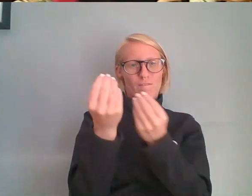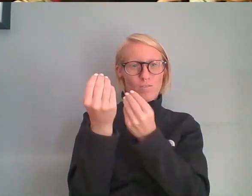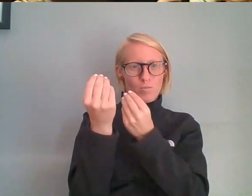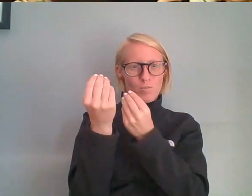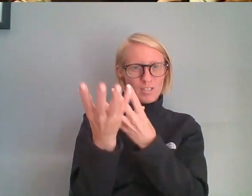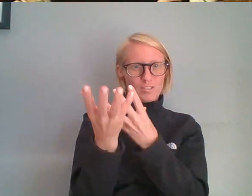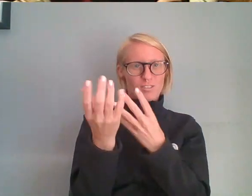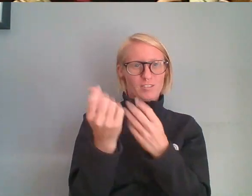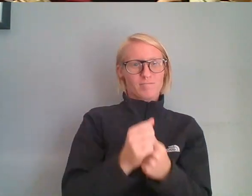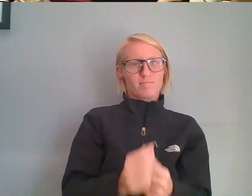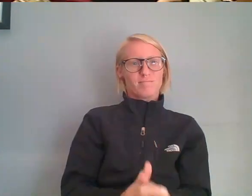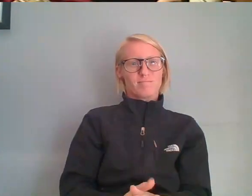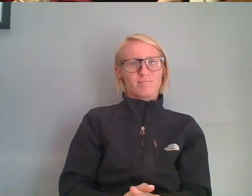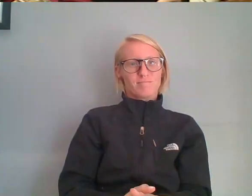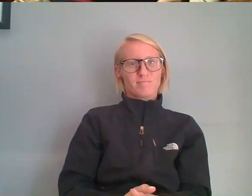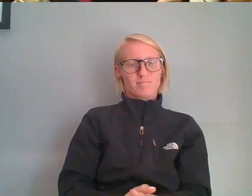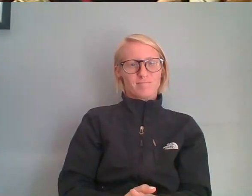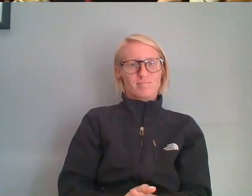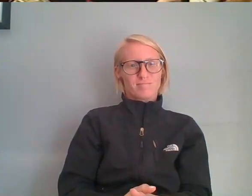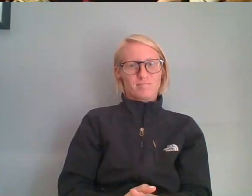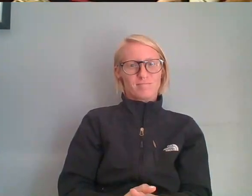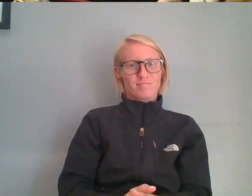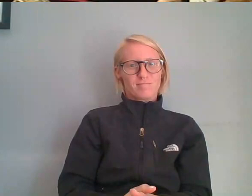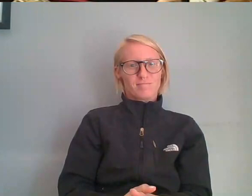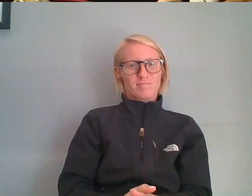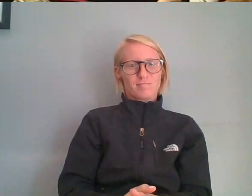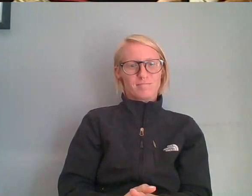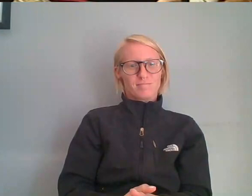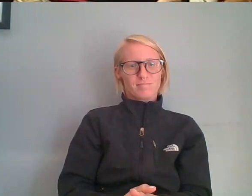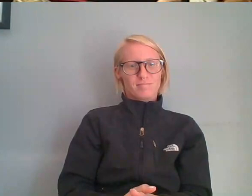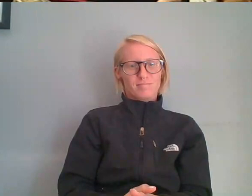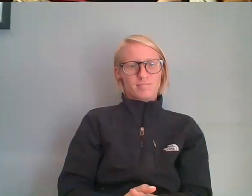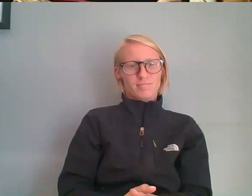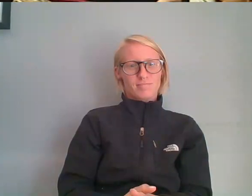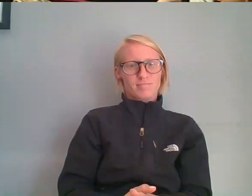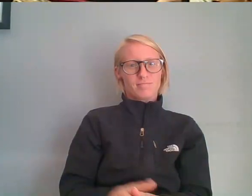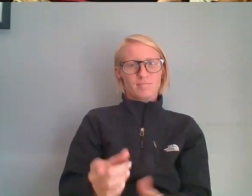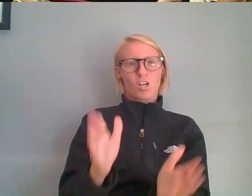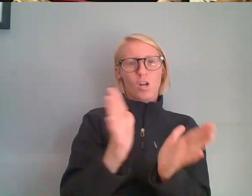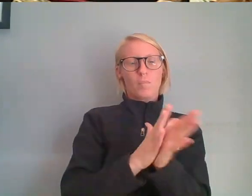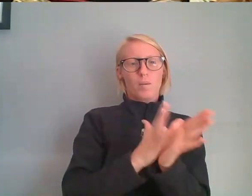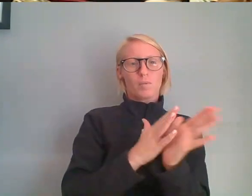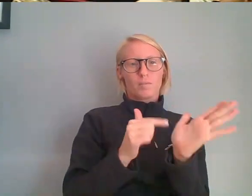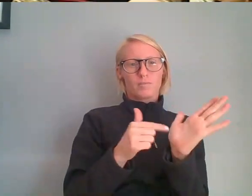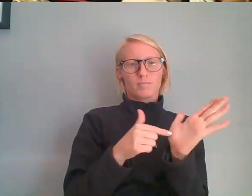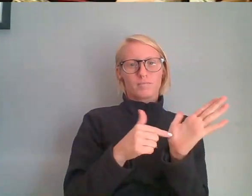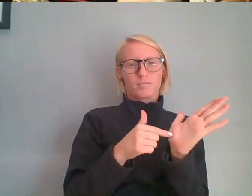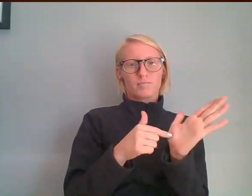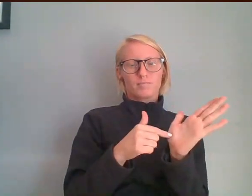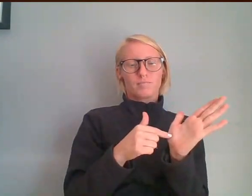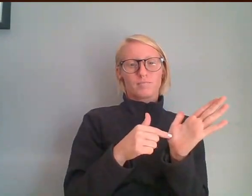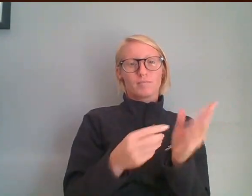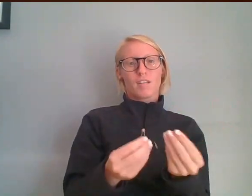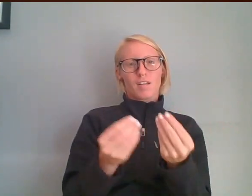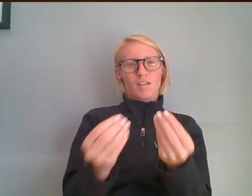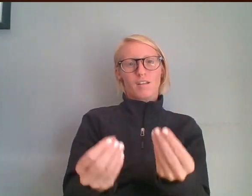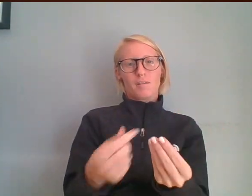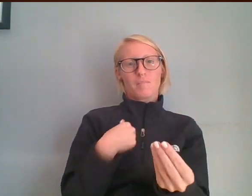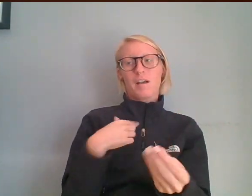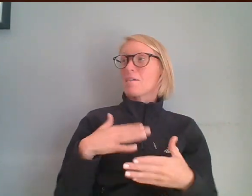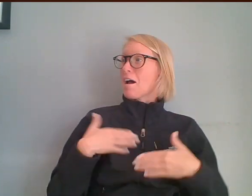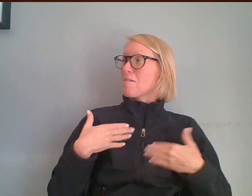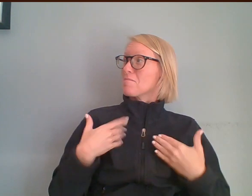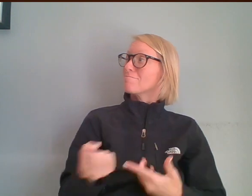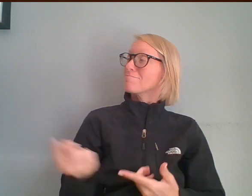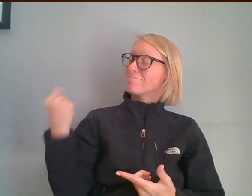Thank you. I think they actually, you might even have an opportunity to, and it's on the sheet too. Everything I said is on the back of that sheet, but I'm happy to have this behind